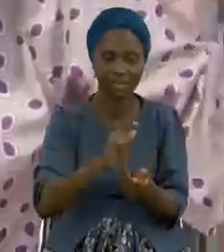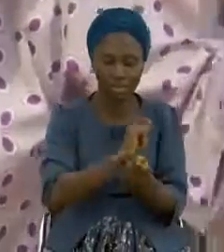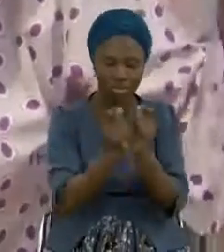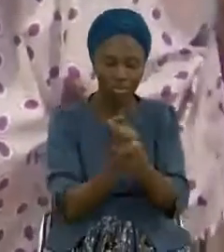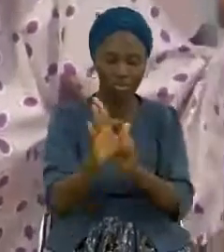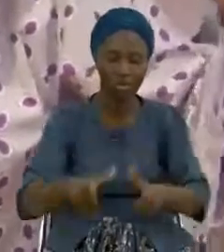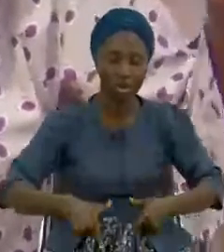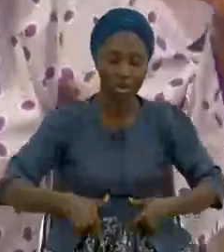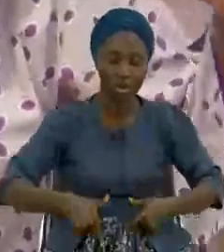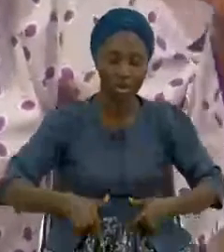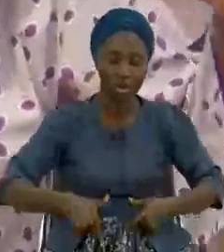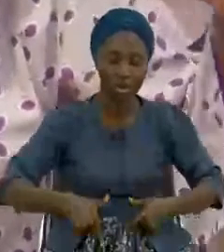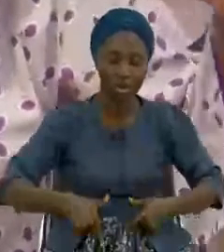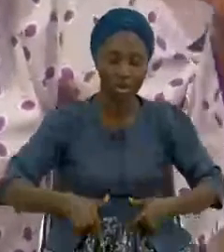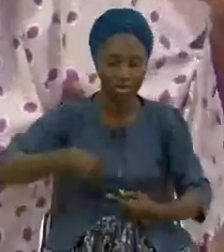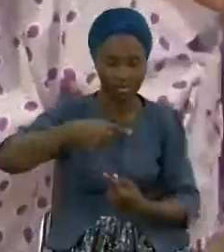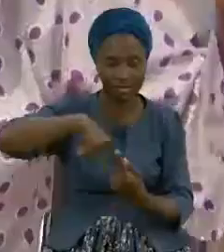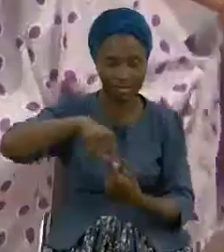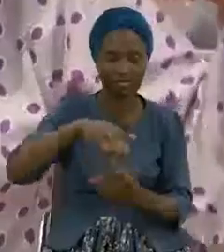marvelous salvation,